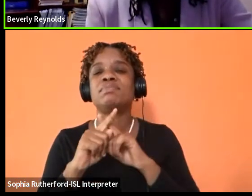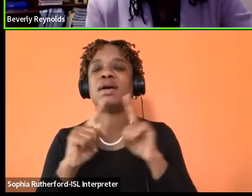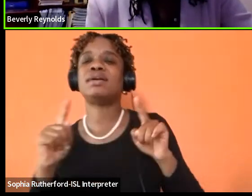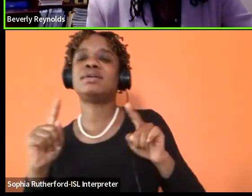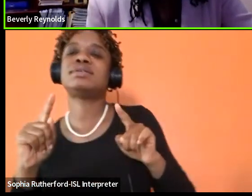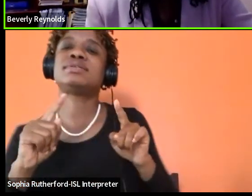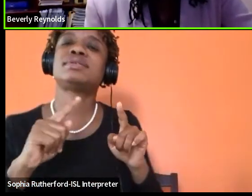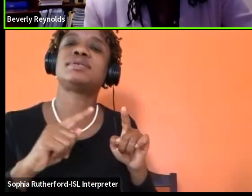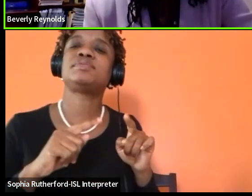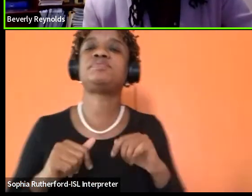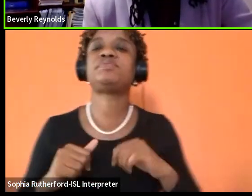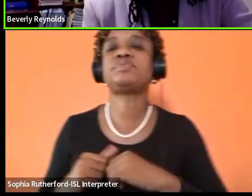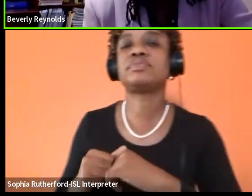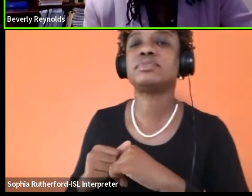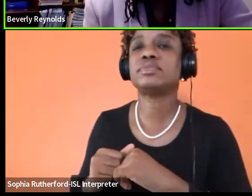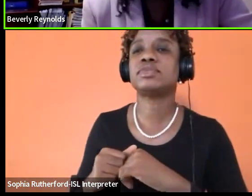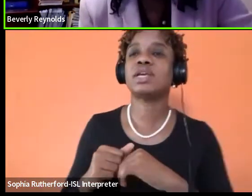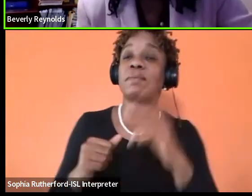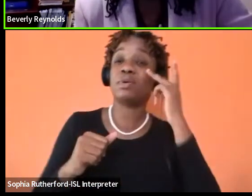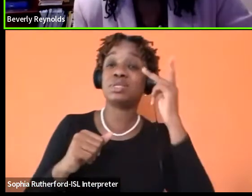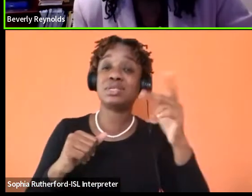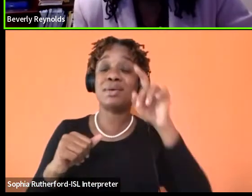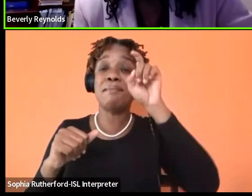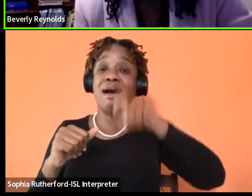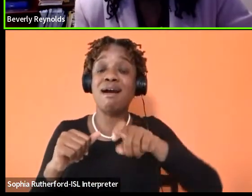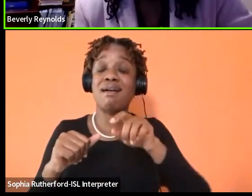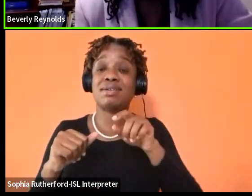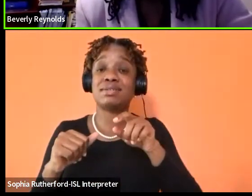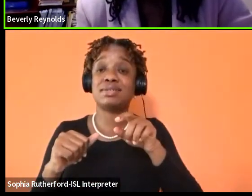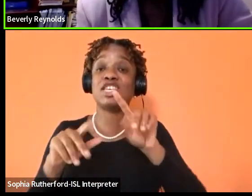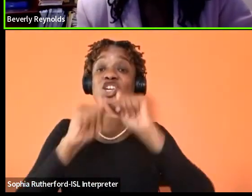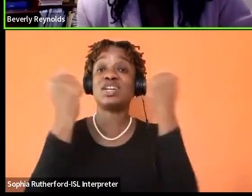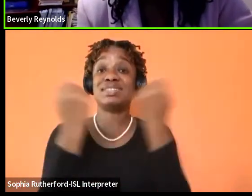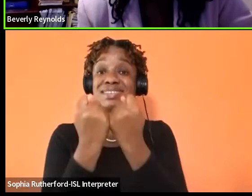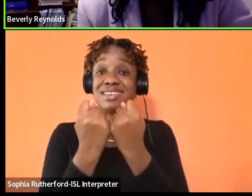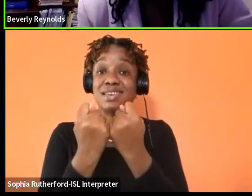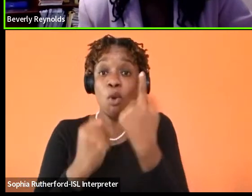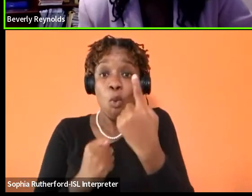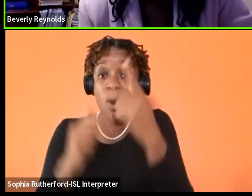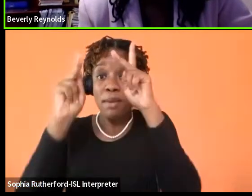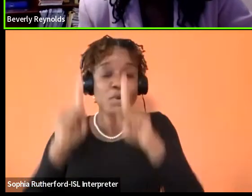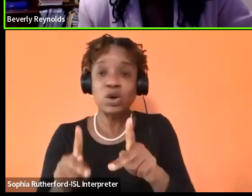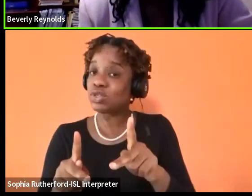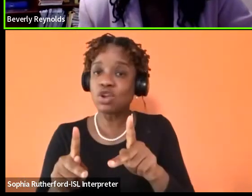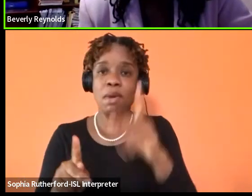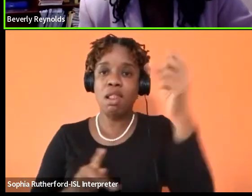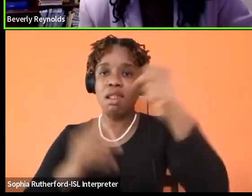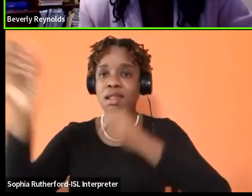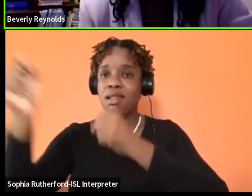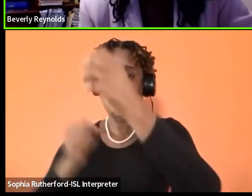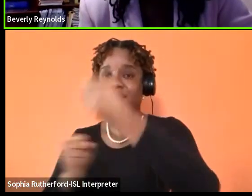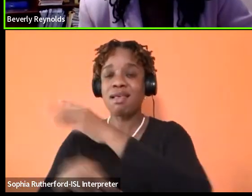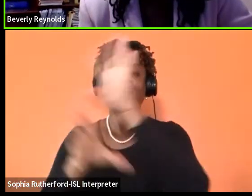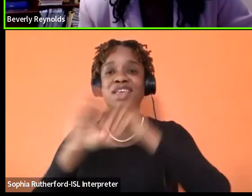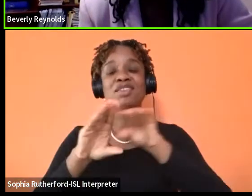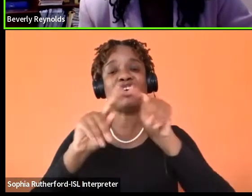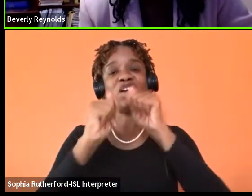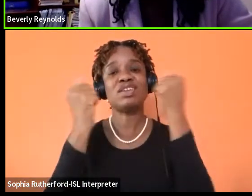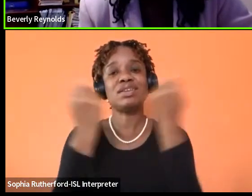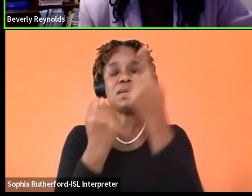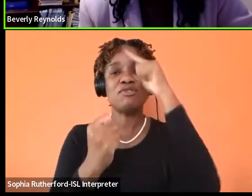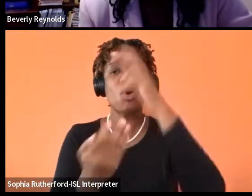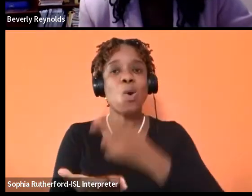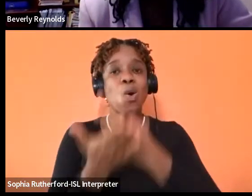why it's important to have a multidisciplinary team, but I'm wondering, what's the cost of this?